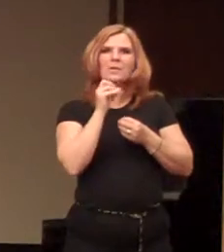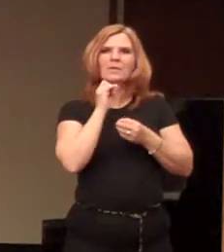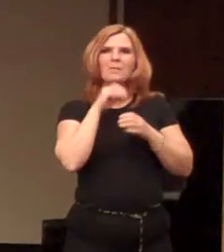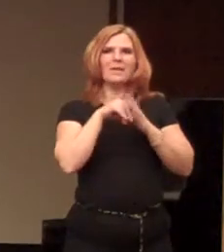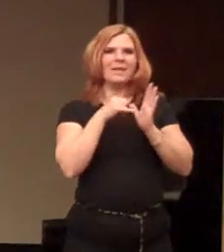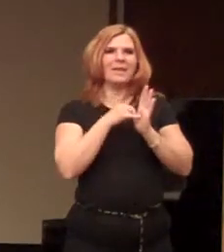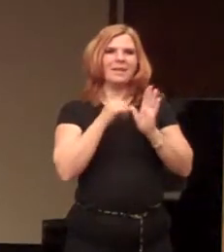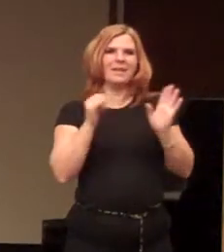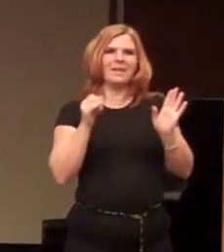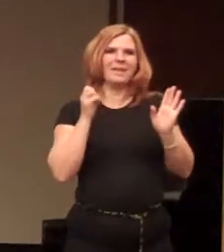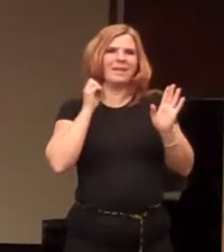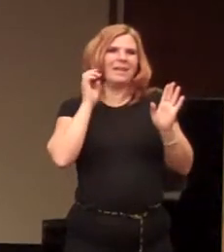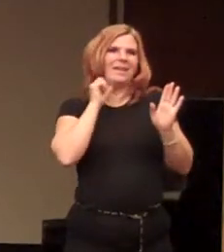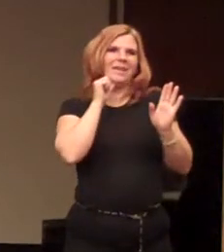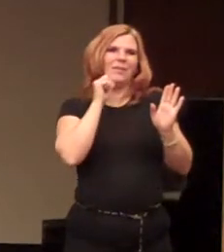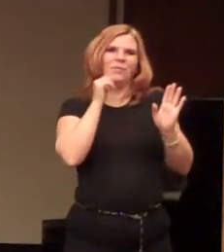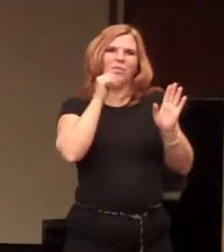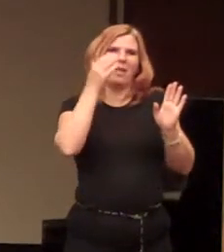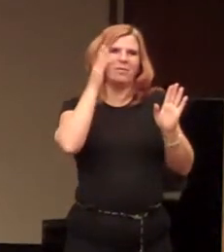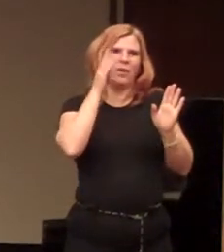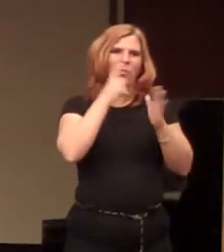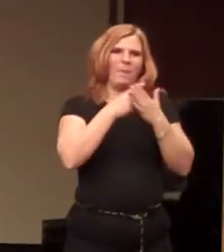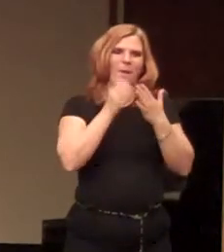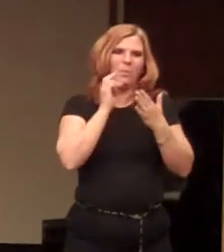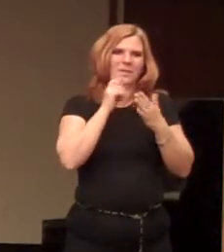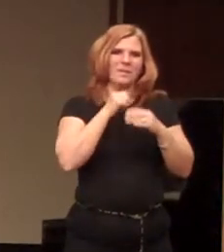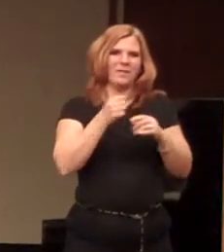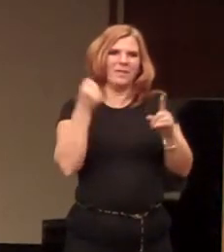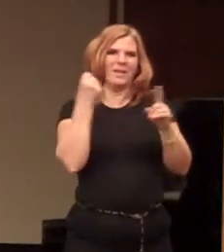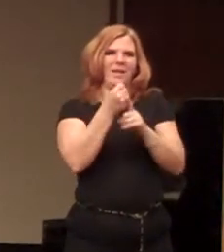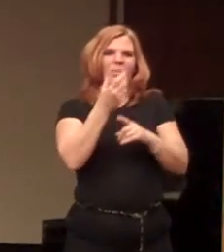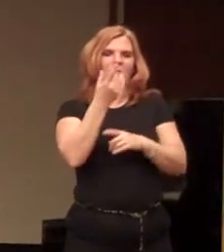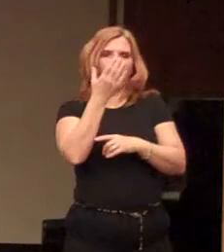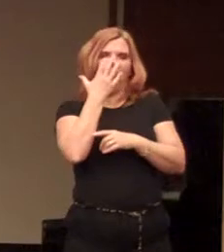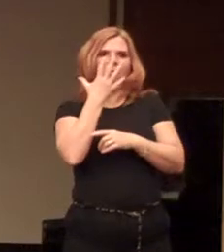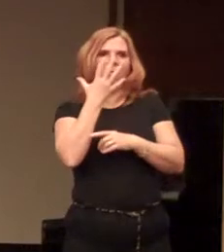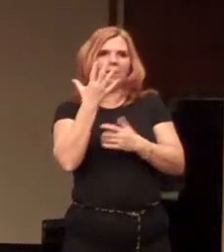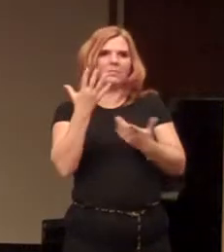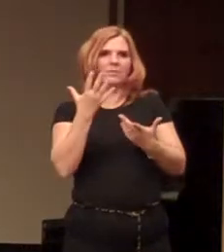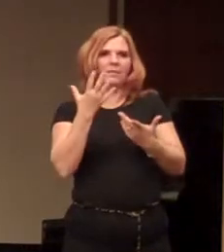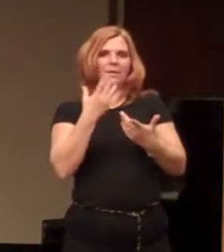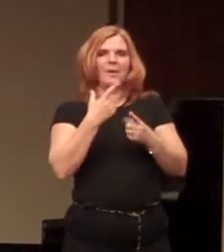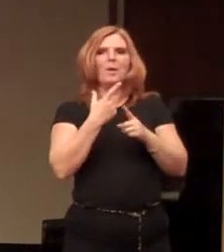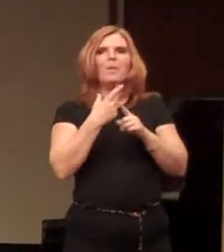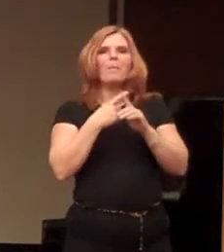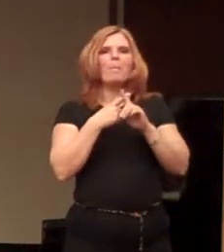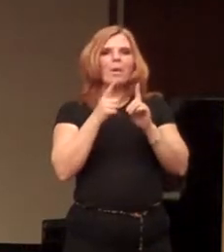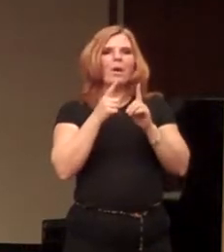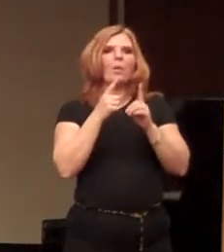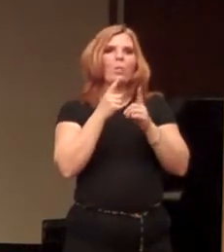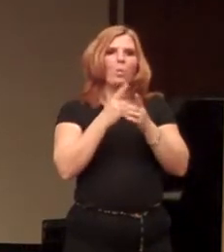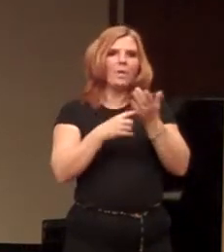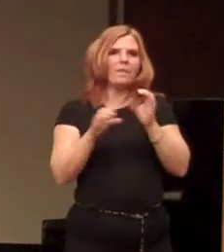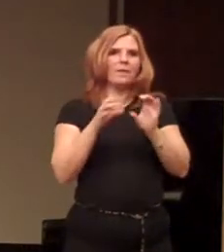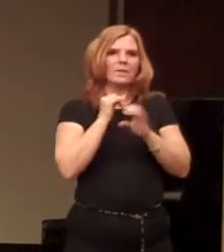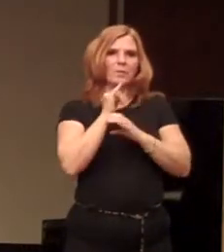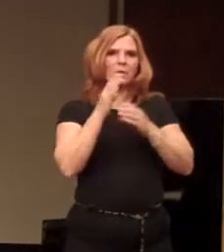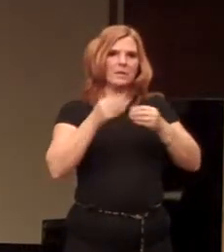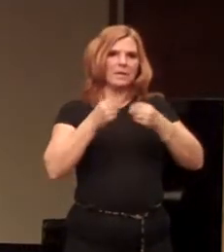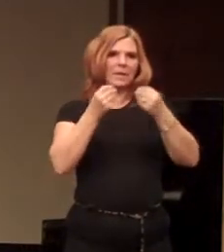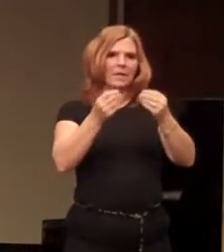he wouldn't have known communism and smacked him in the face. Okay? But what they do is they give you